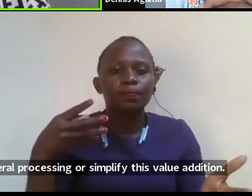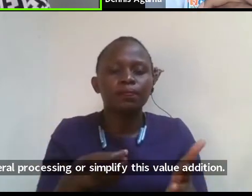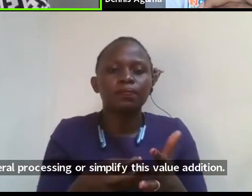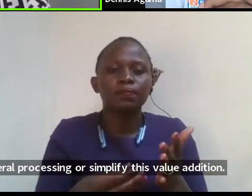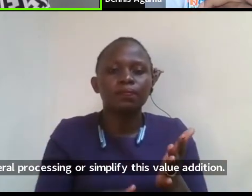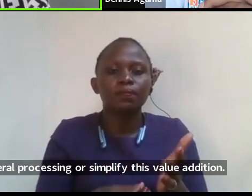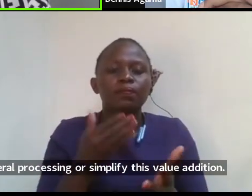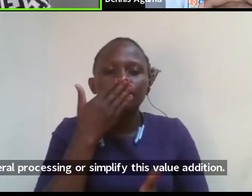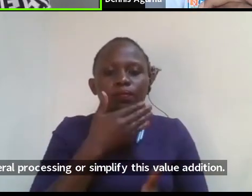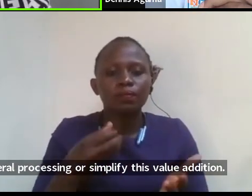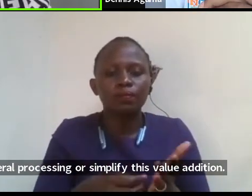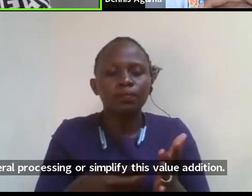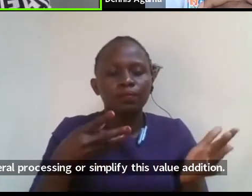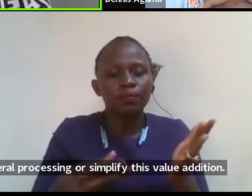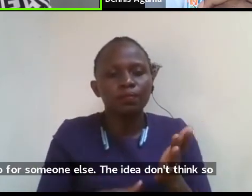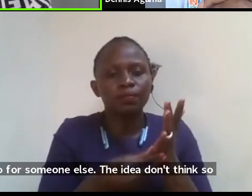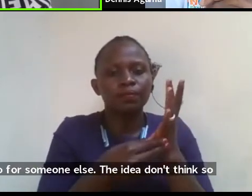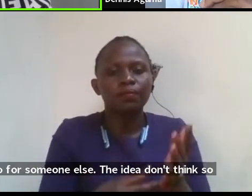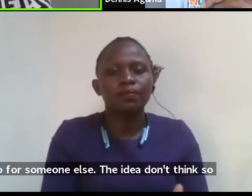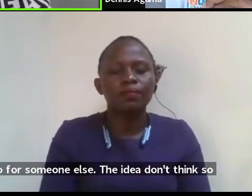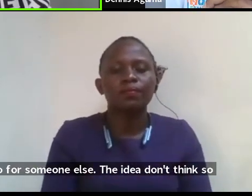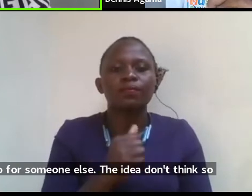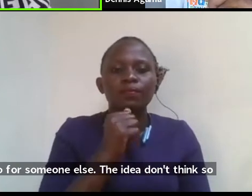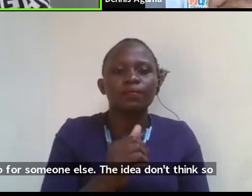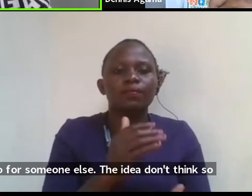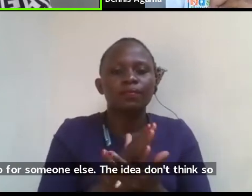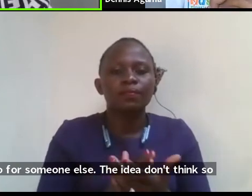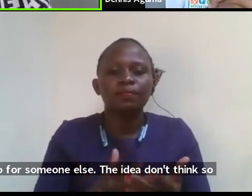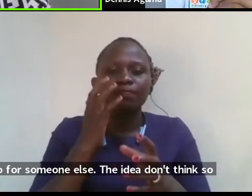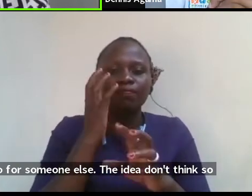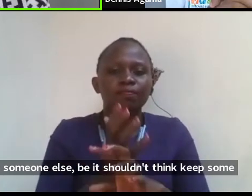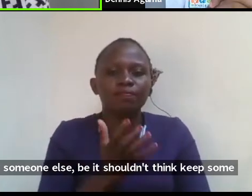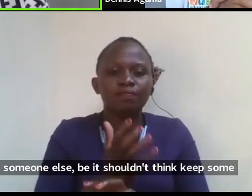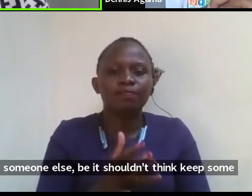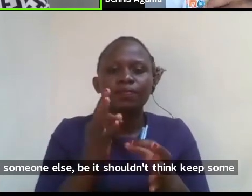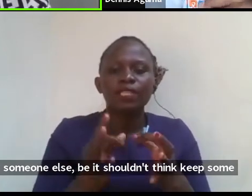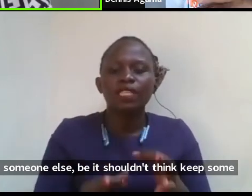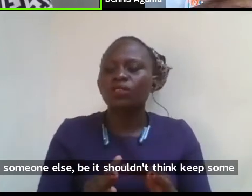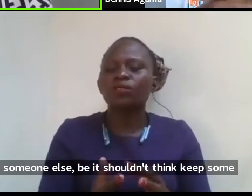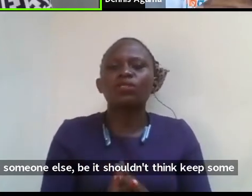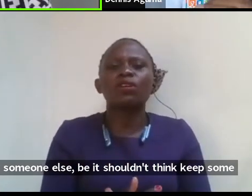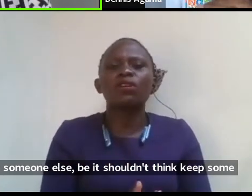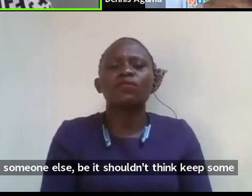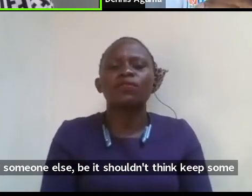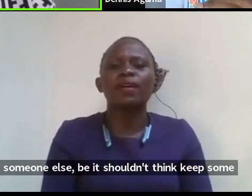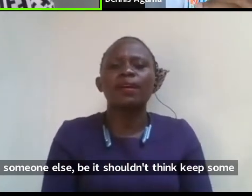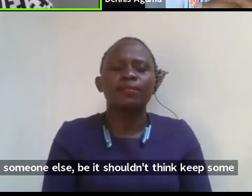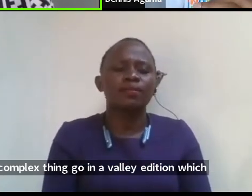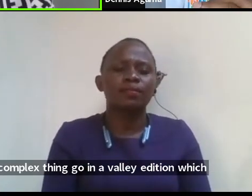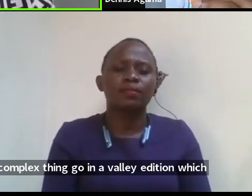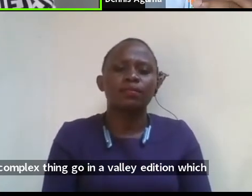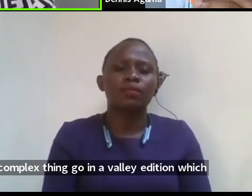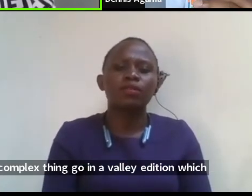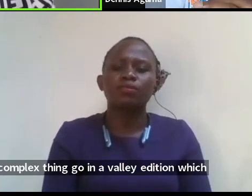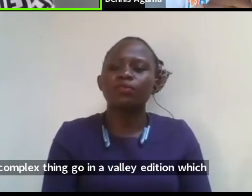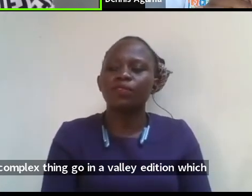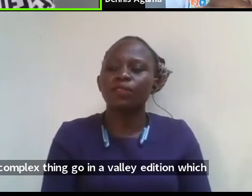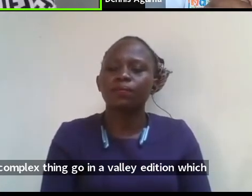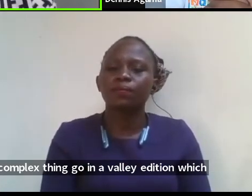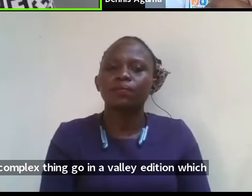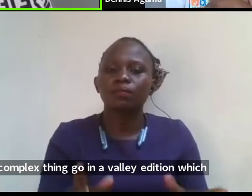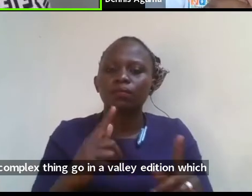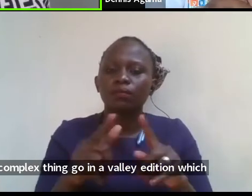there, they shouldn't think it's some complex thing, or no, it's just value addition, which I can still break